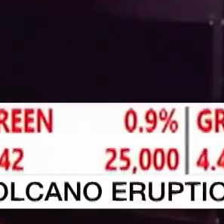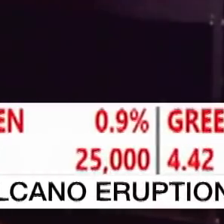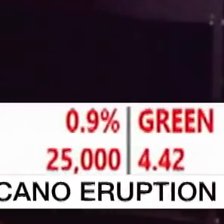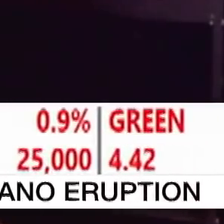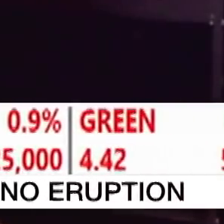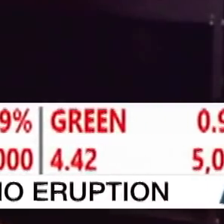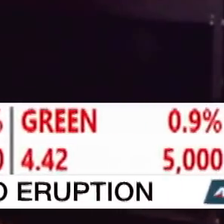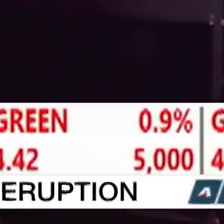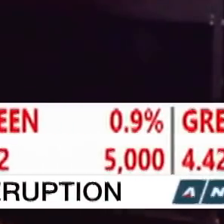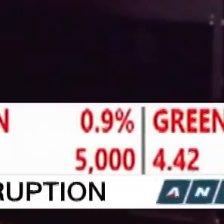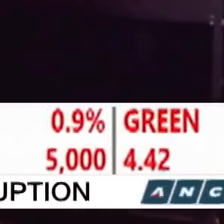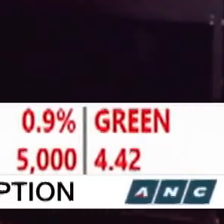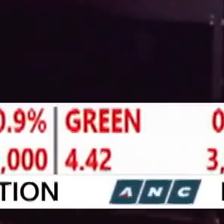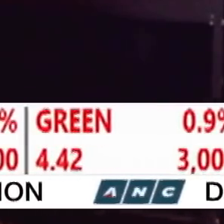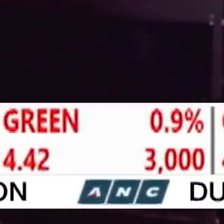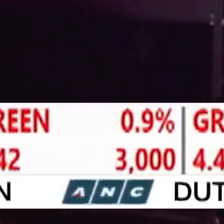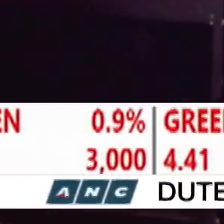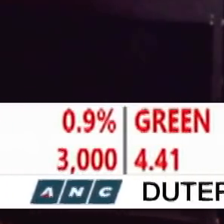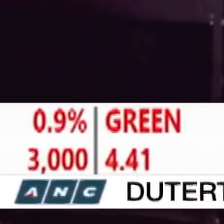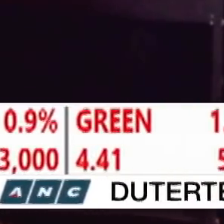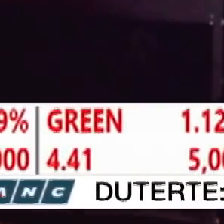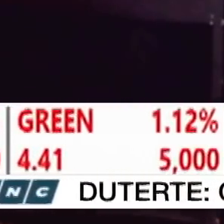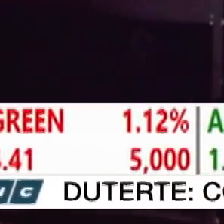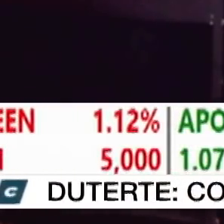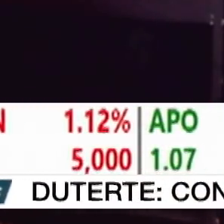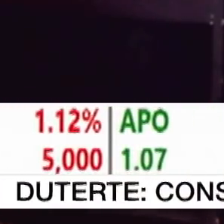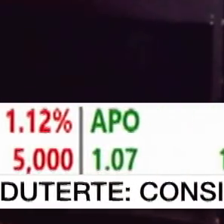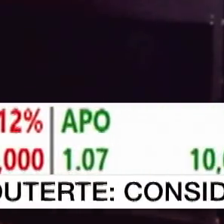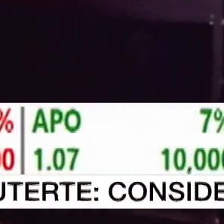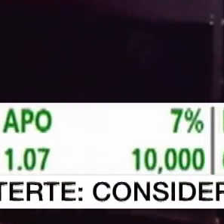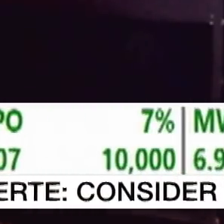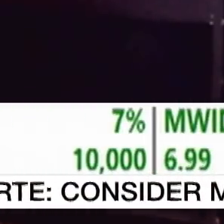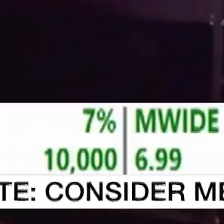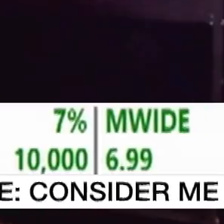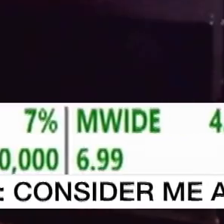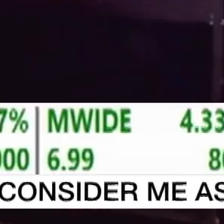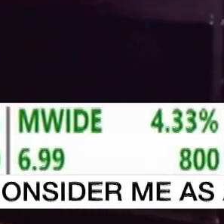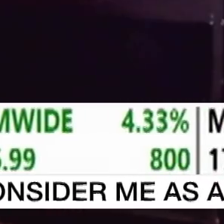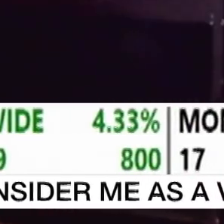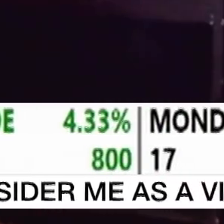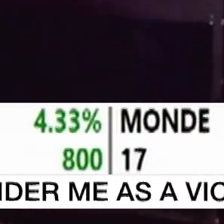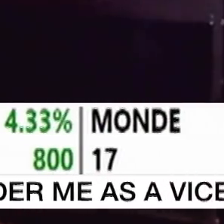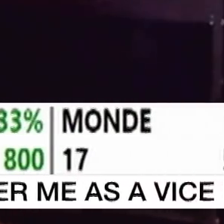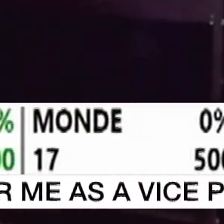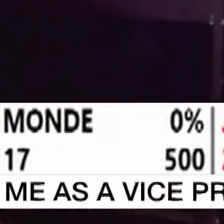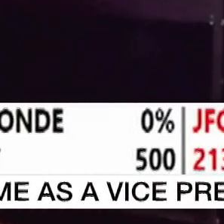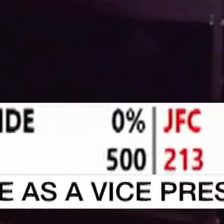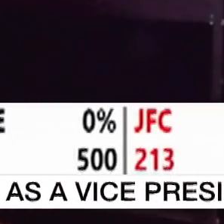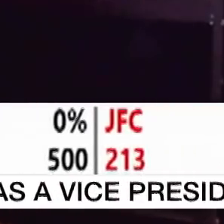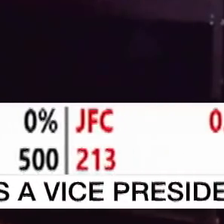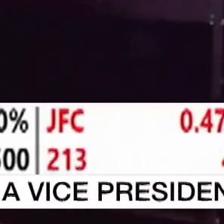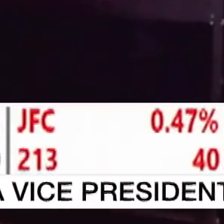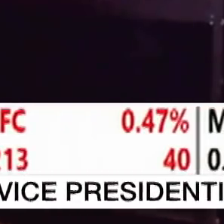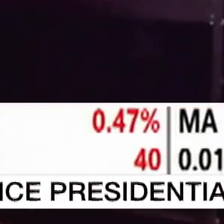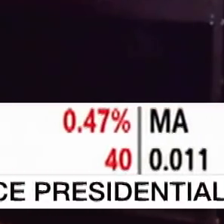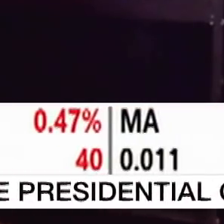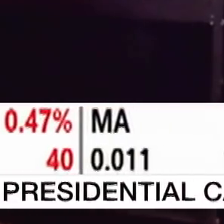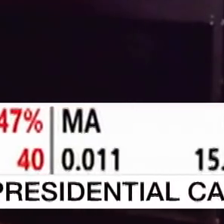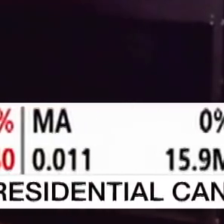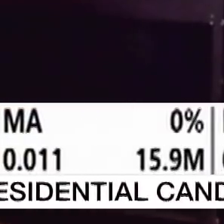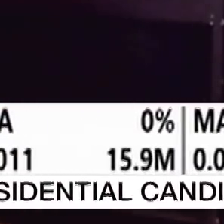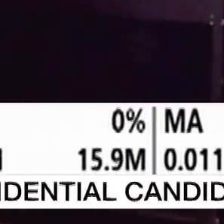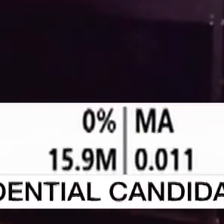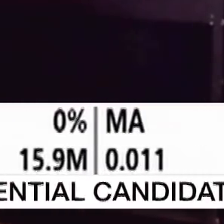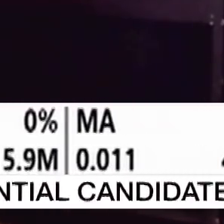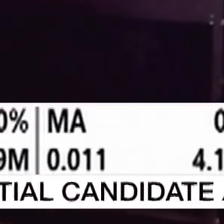Is the fighting senator Manny Pacquiao correct in saying corruption has gotten worse under the Duterte